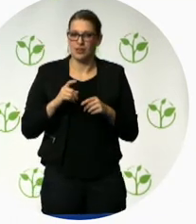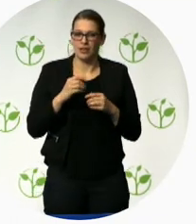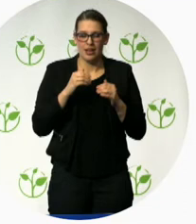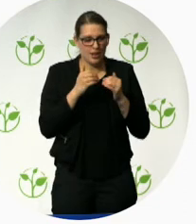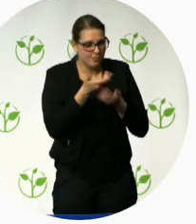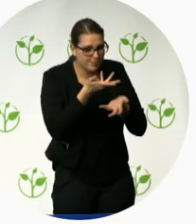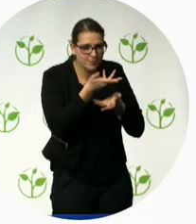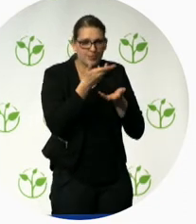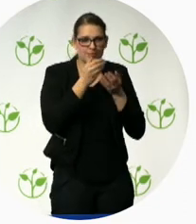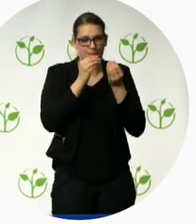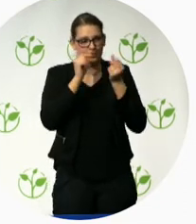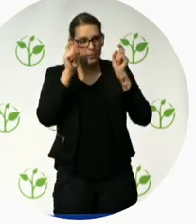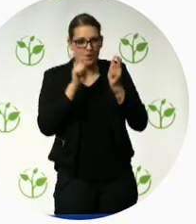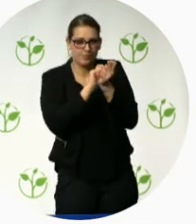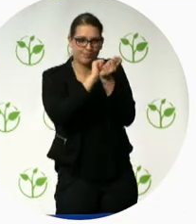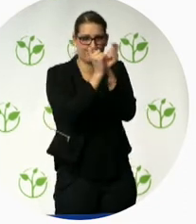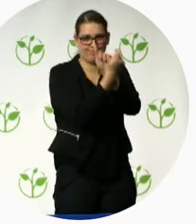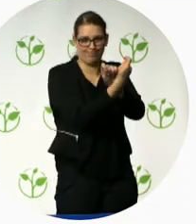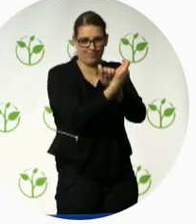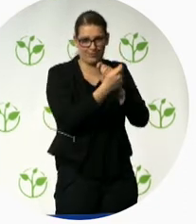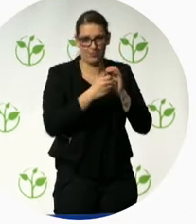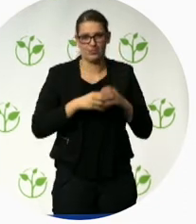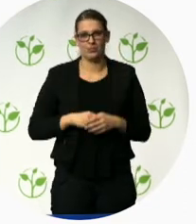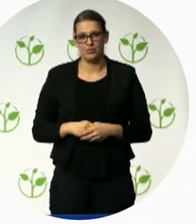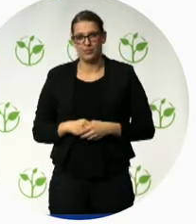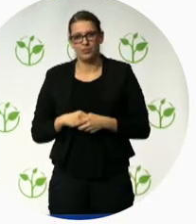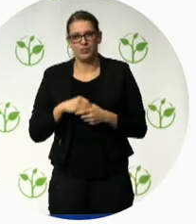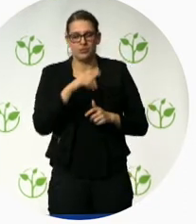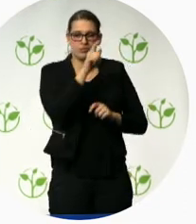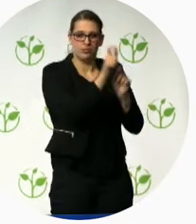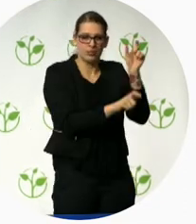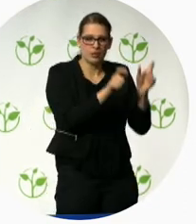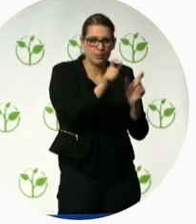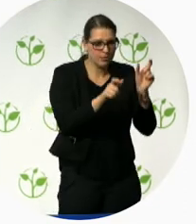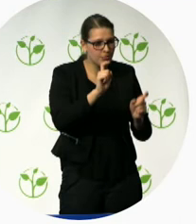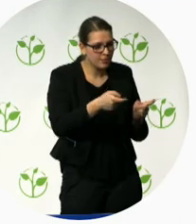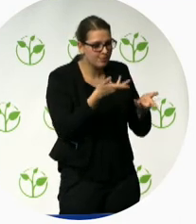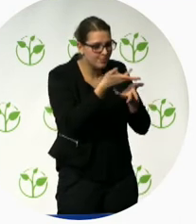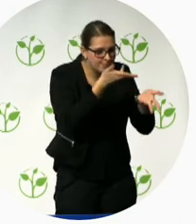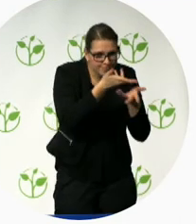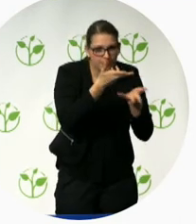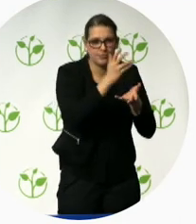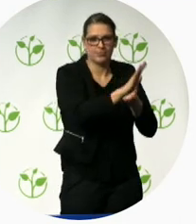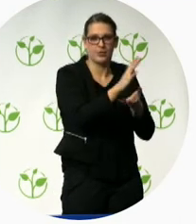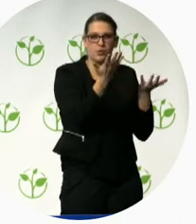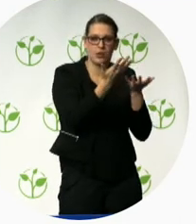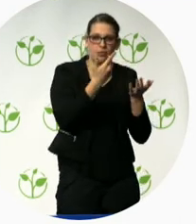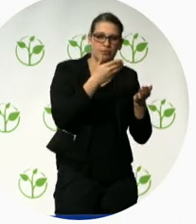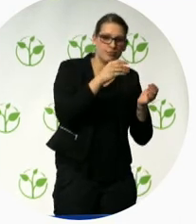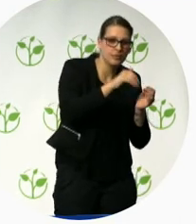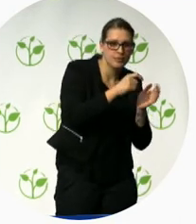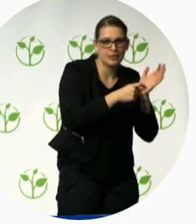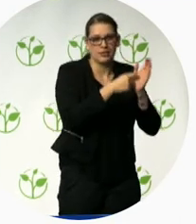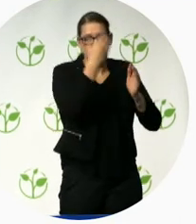of Karuna is not that challenging, because this is pretty visible. You can see the difficulties and sufferings the people